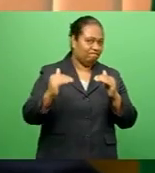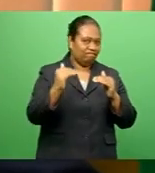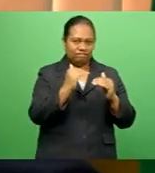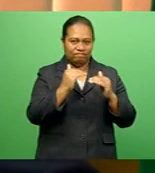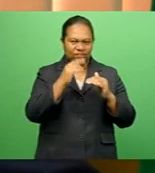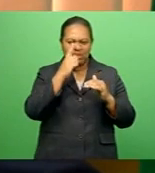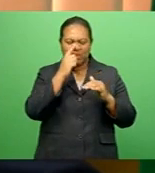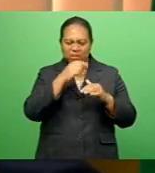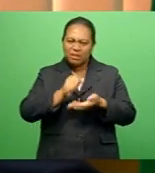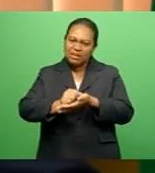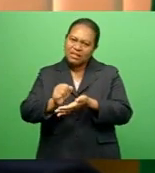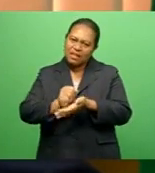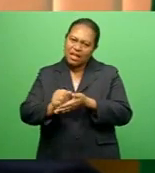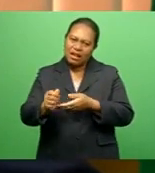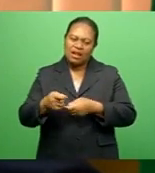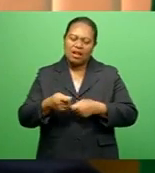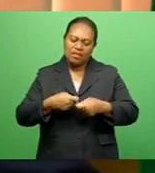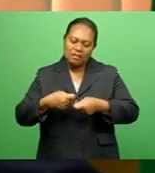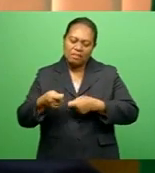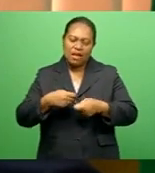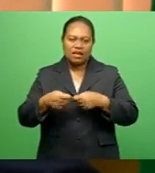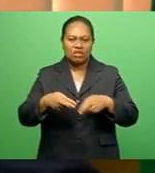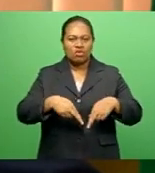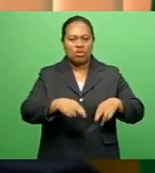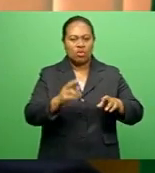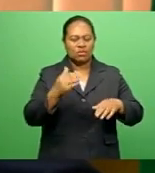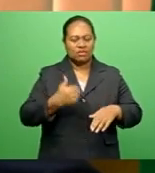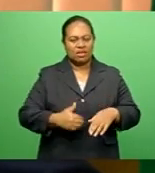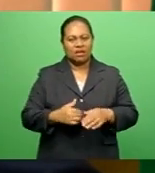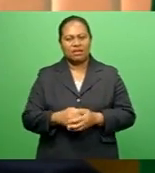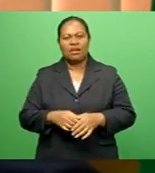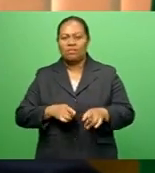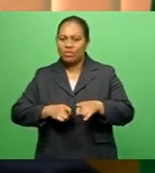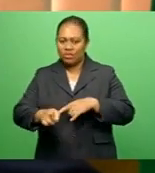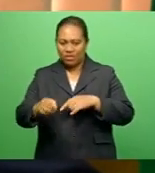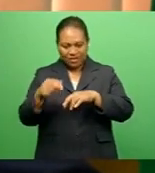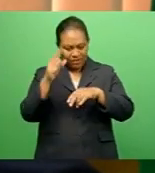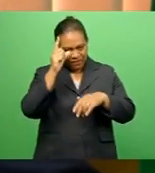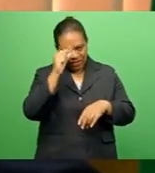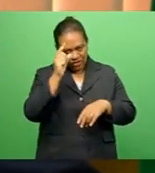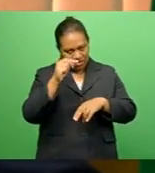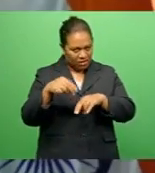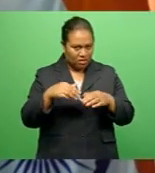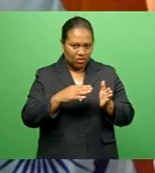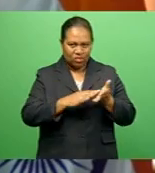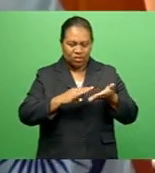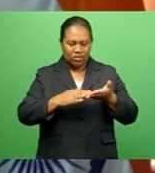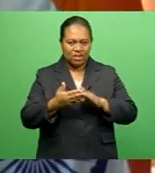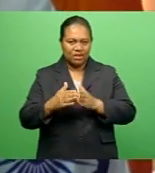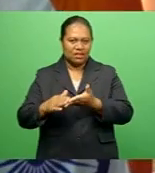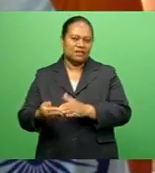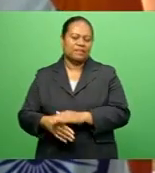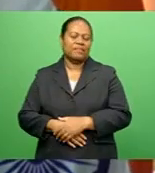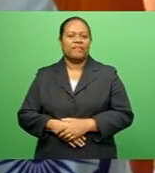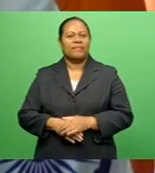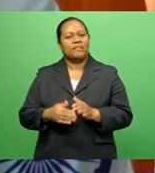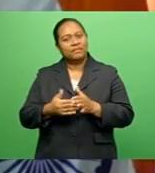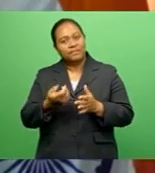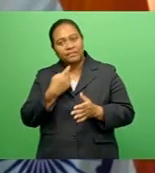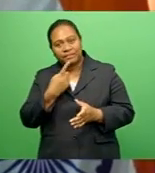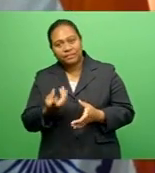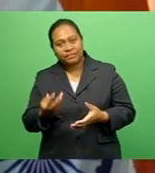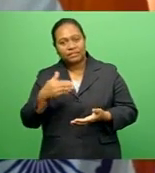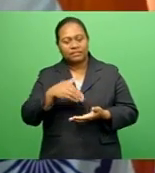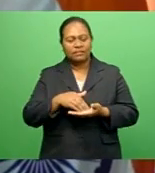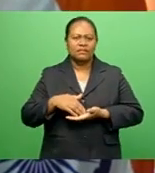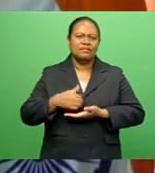comes at a time when we are supporting the Fijian communities and connected to agriculture. He adds the